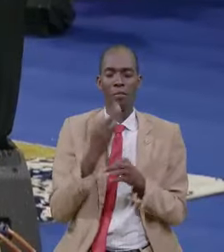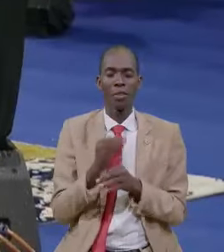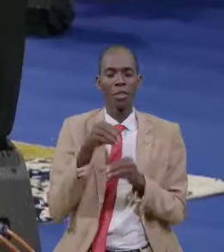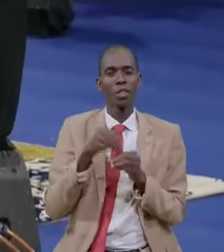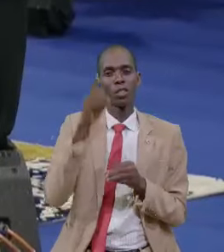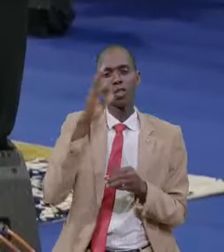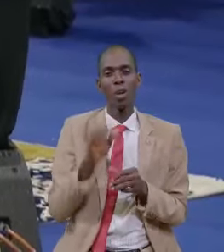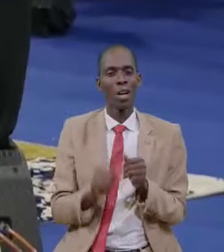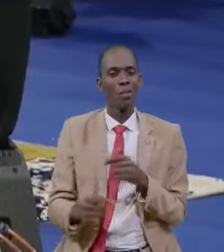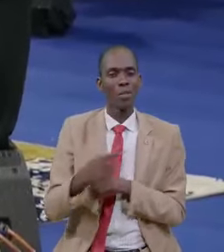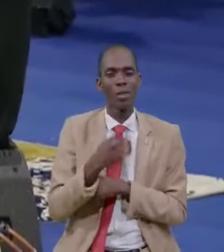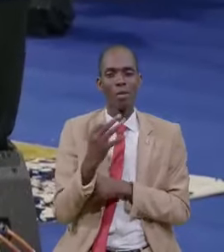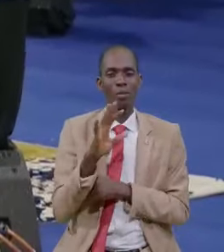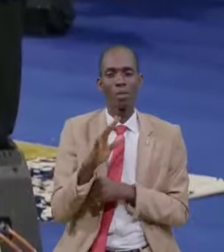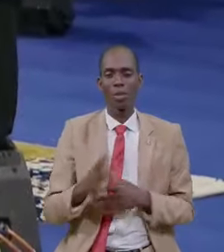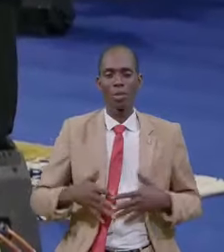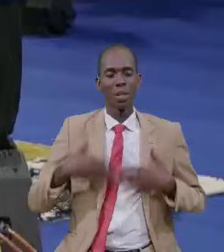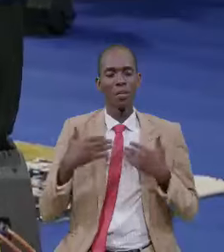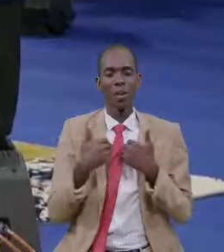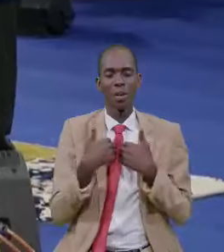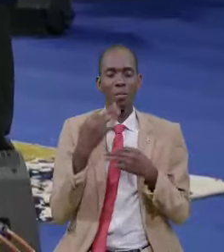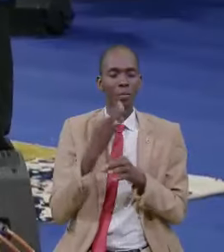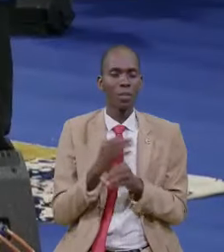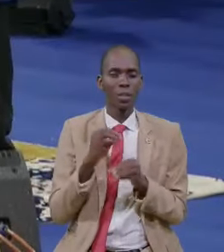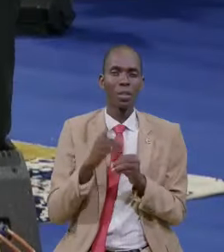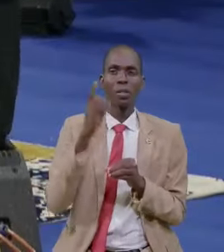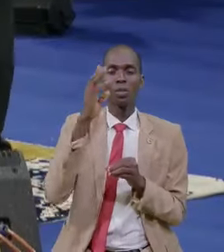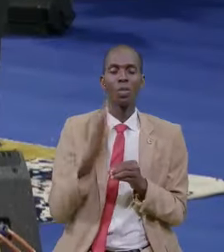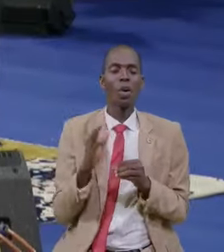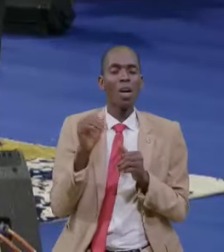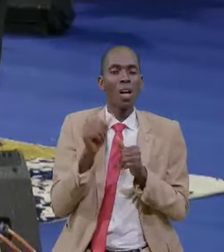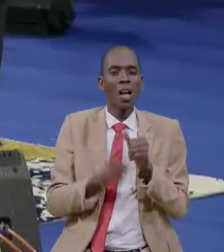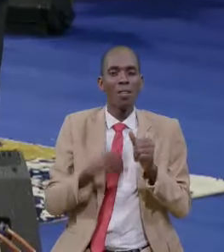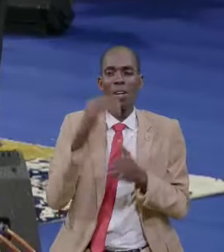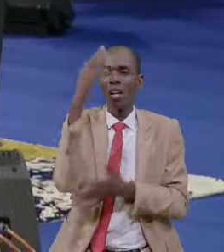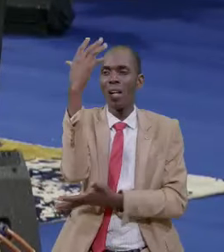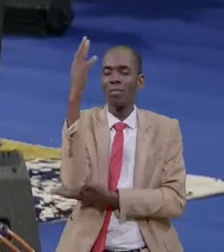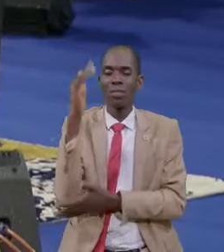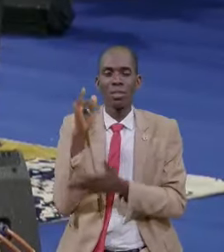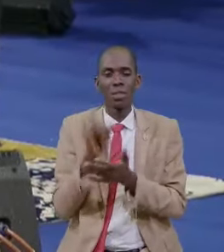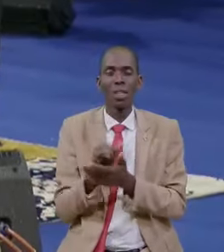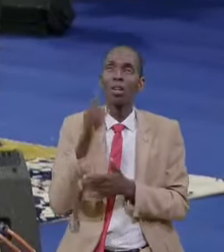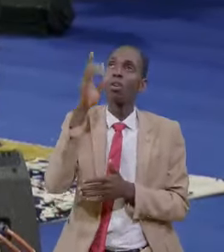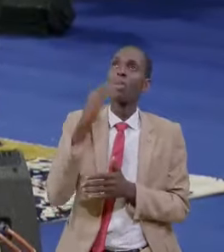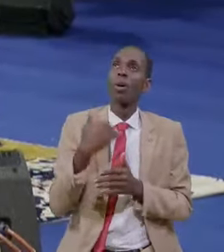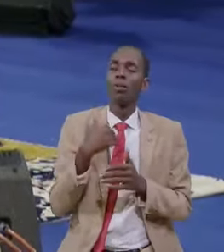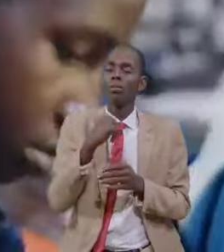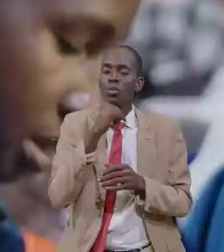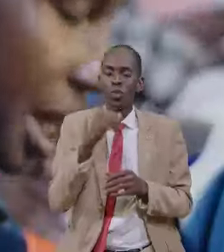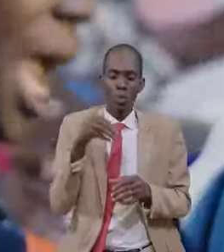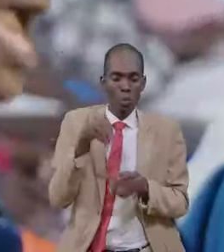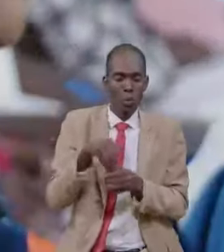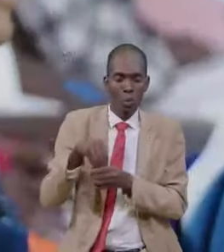God. Every tree that God has not planted, have faith in God. Every tree will be cut